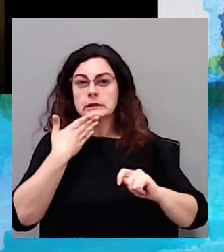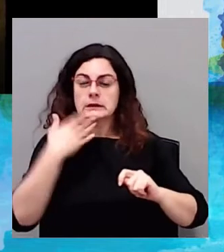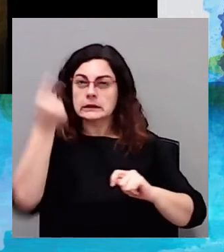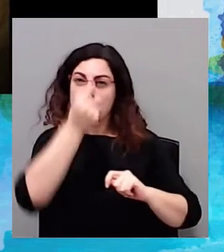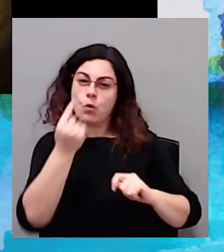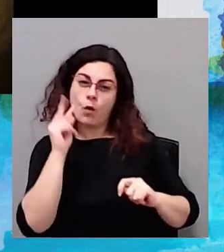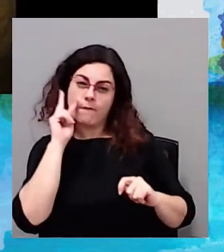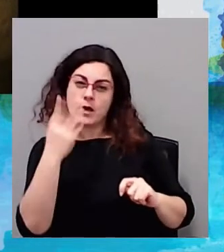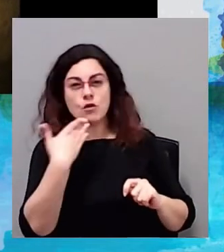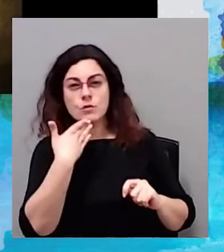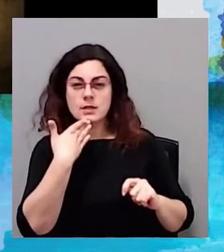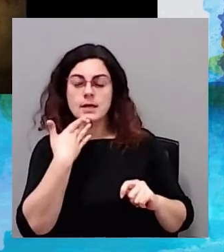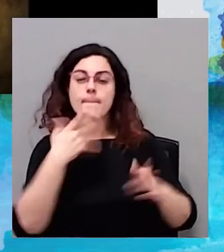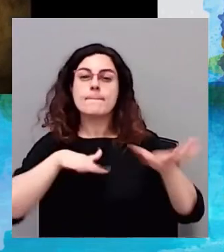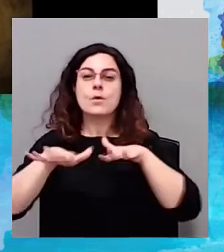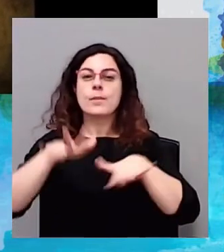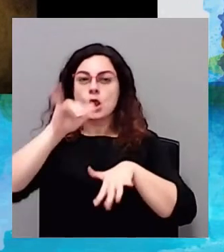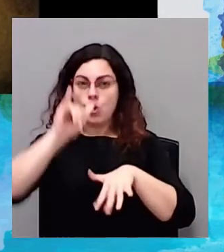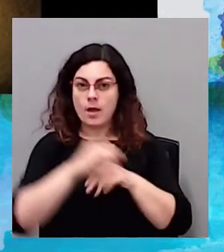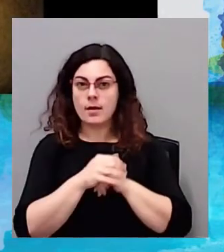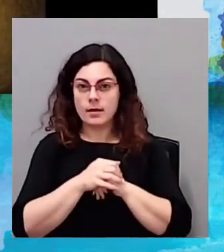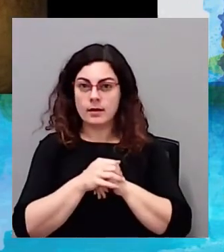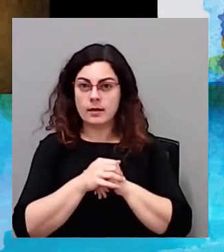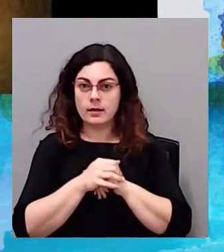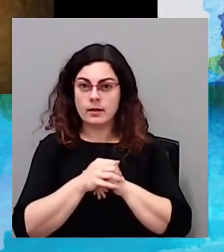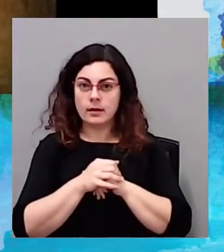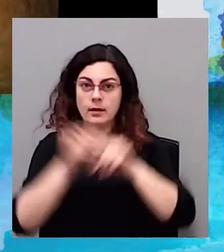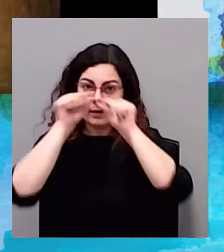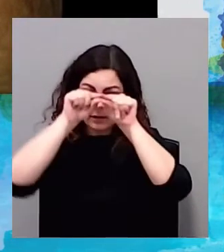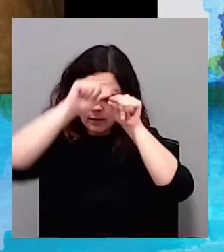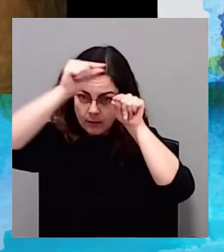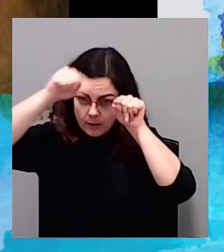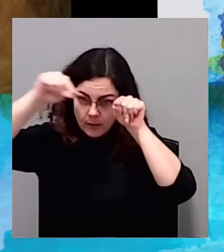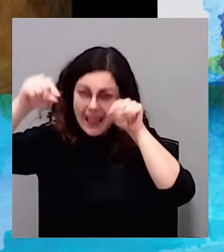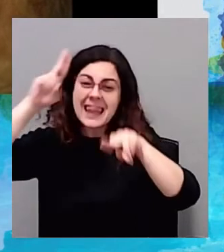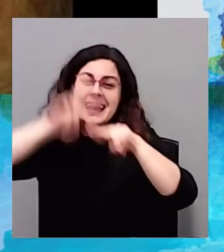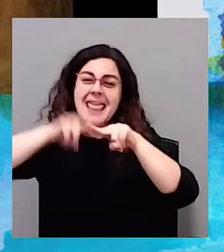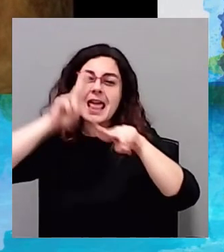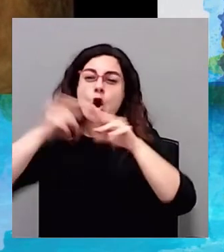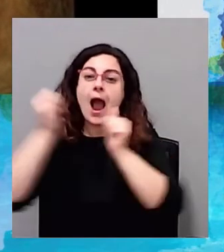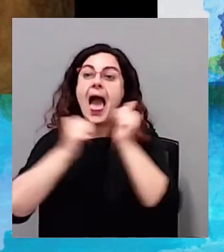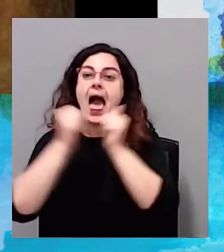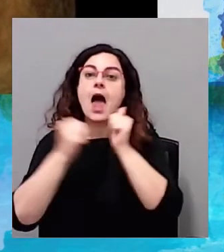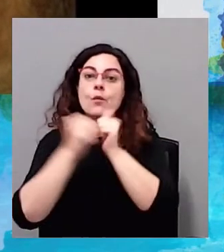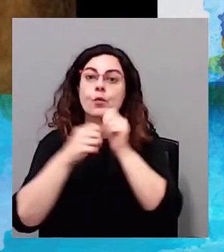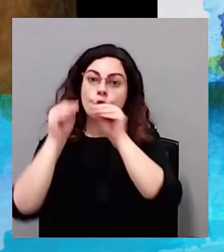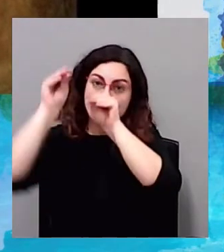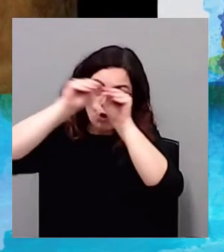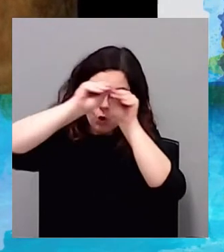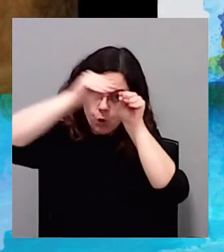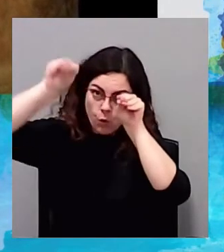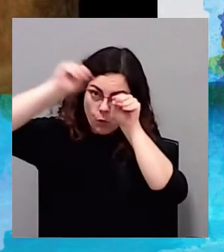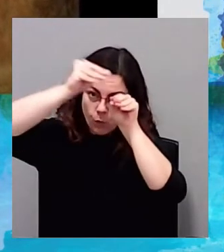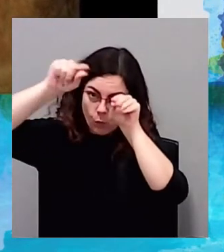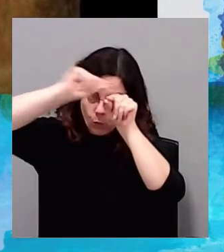it has the figure has movement, and the surrounding area is painted